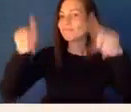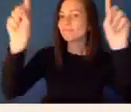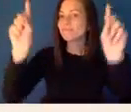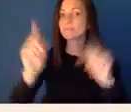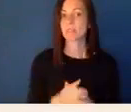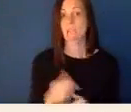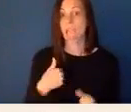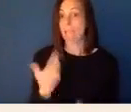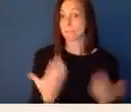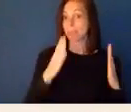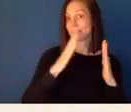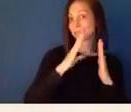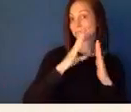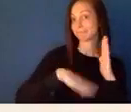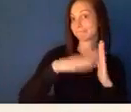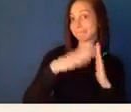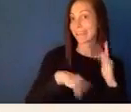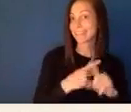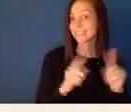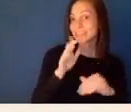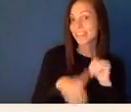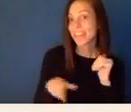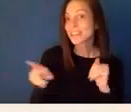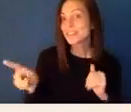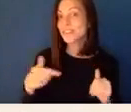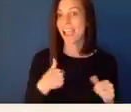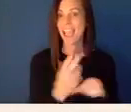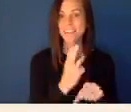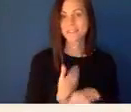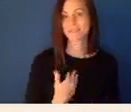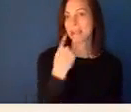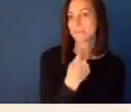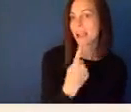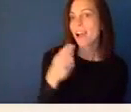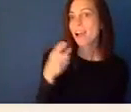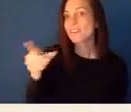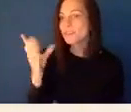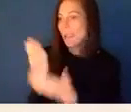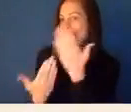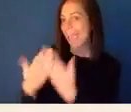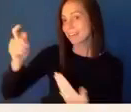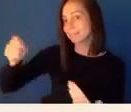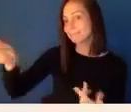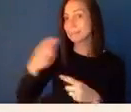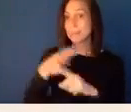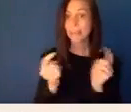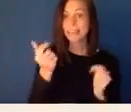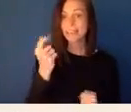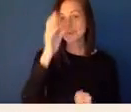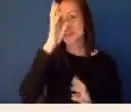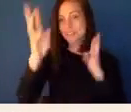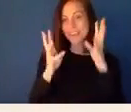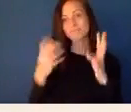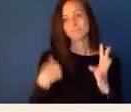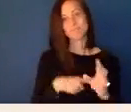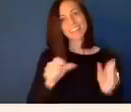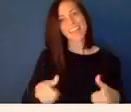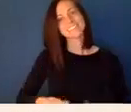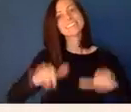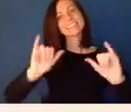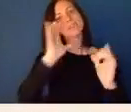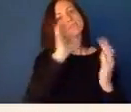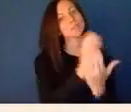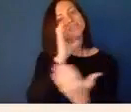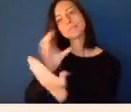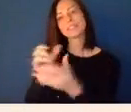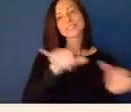than you paint because I paint with my mouth and you paint with your hand, but with a little bit of creativity, we can still create the same picture.